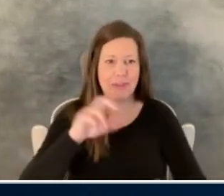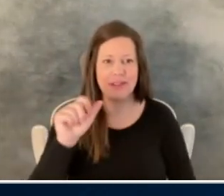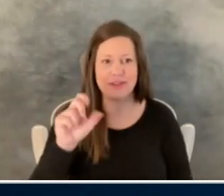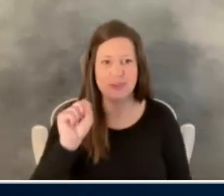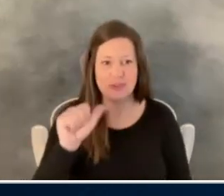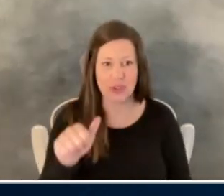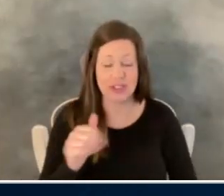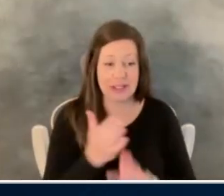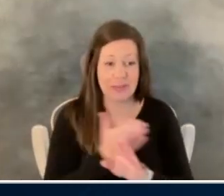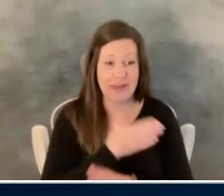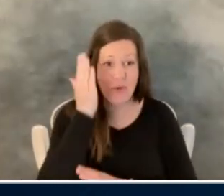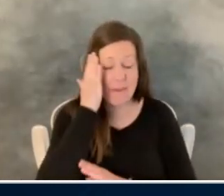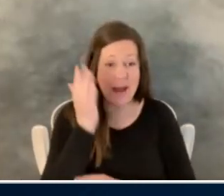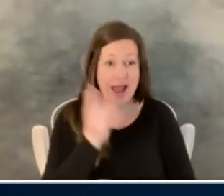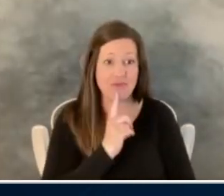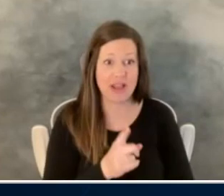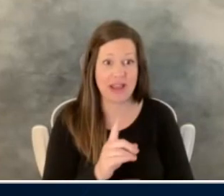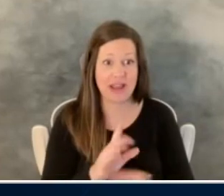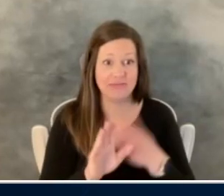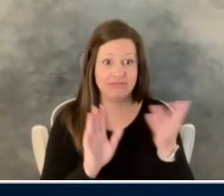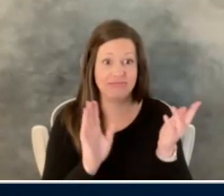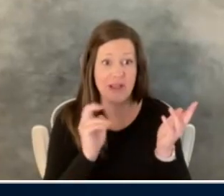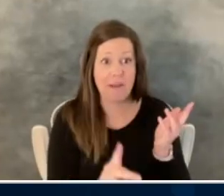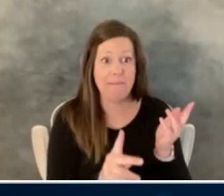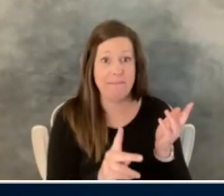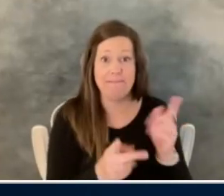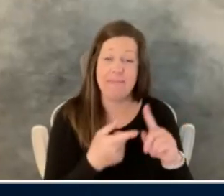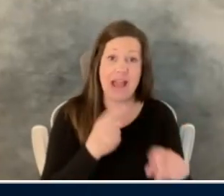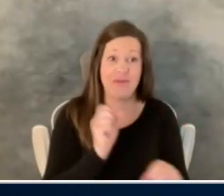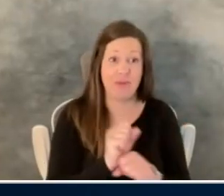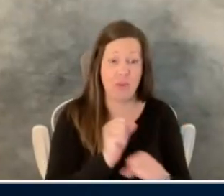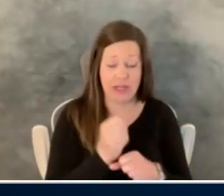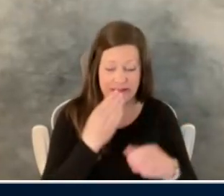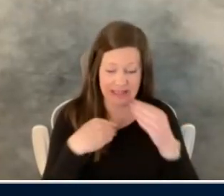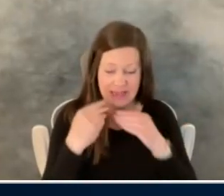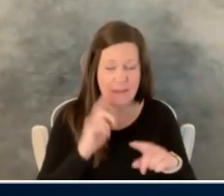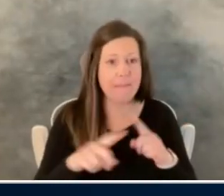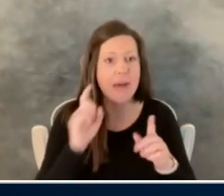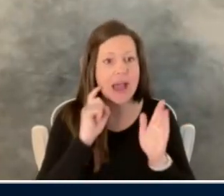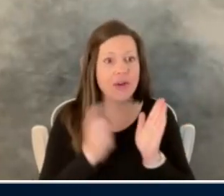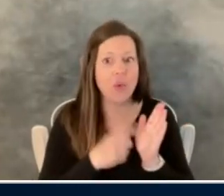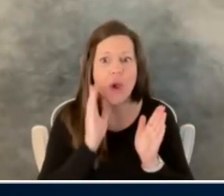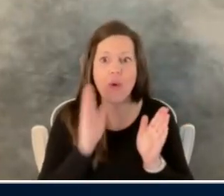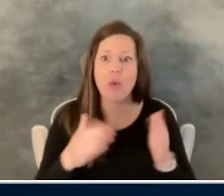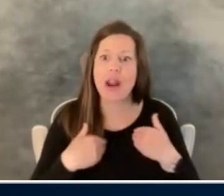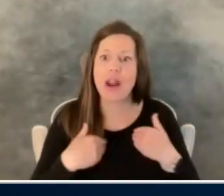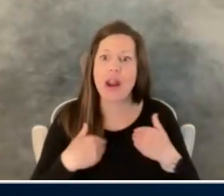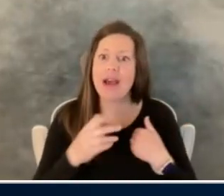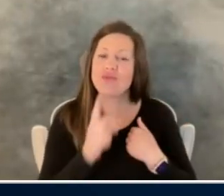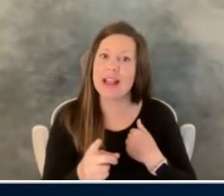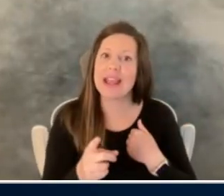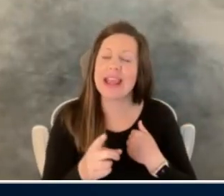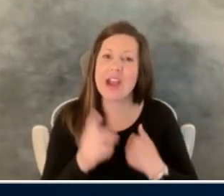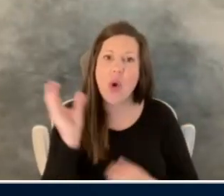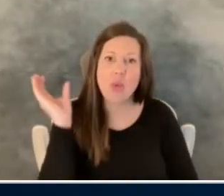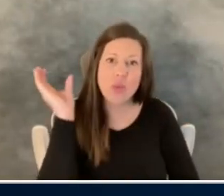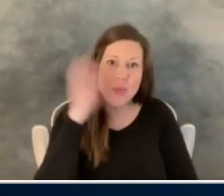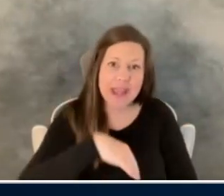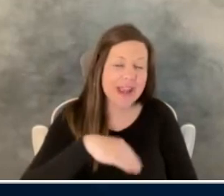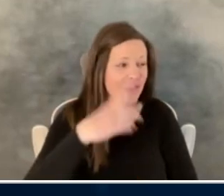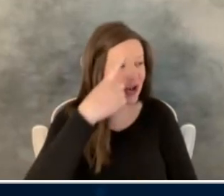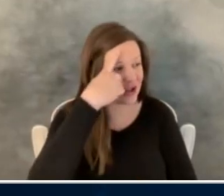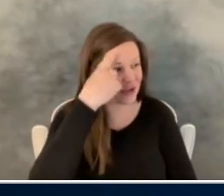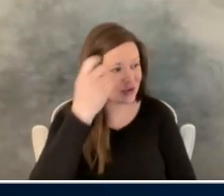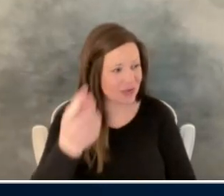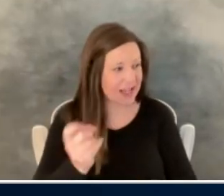do that when I'd come home from work, when I worked a night shift. But I noticed I would have the weirdest, most trippy dreams when I'd have